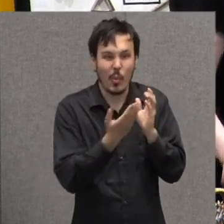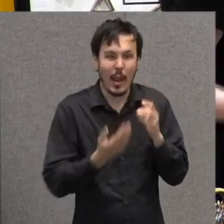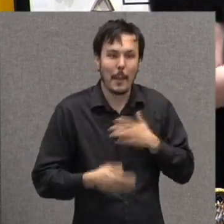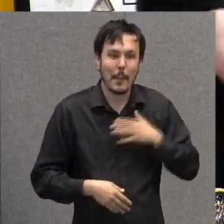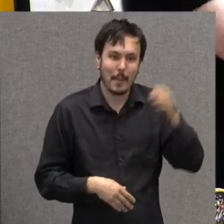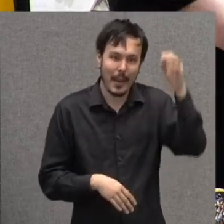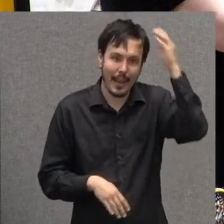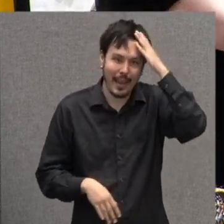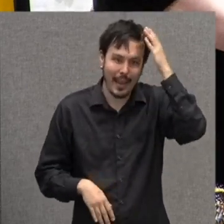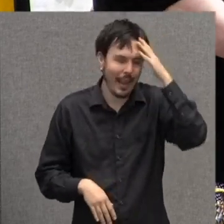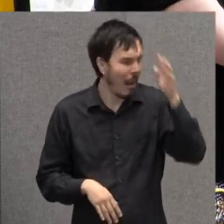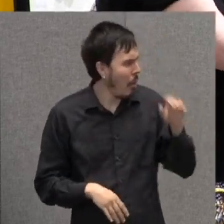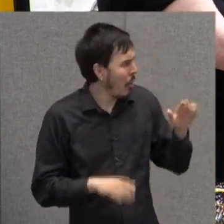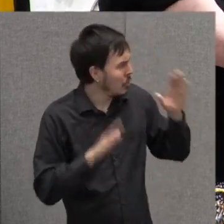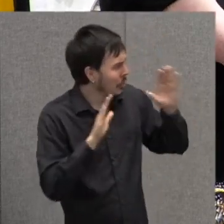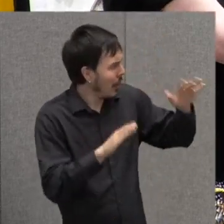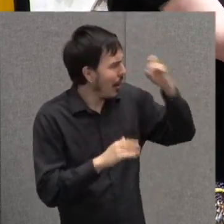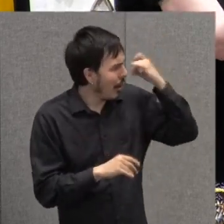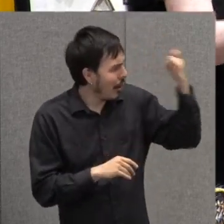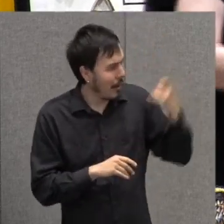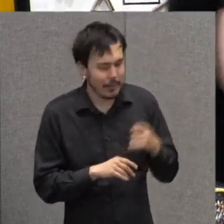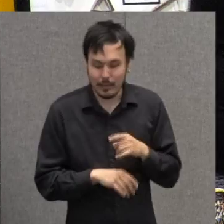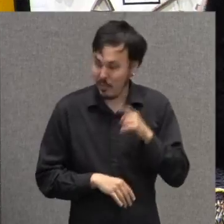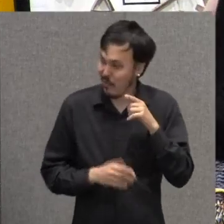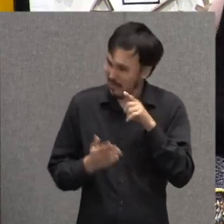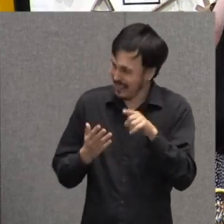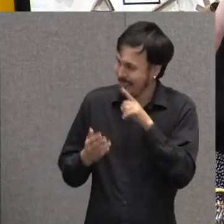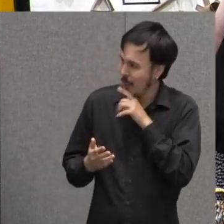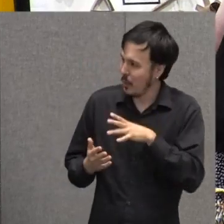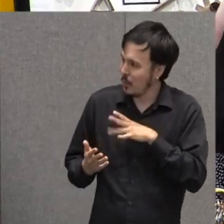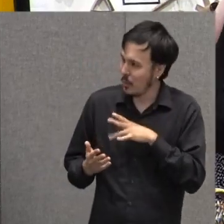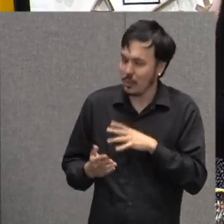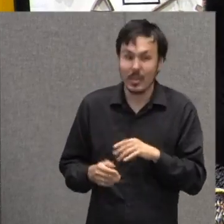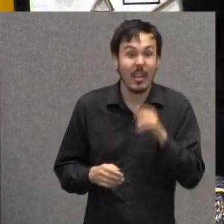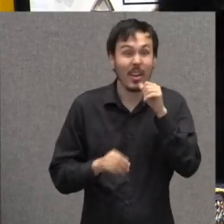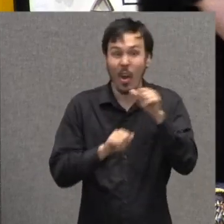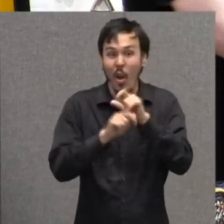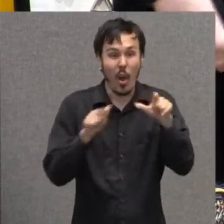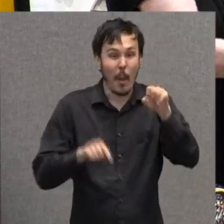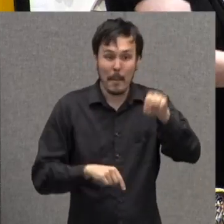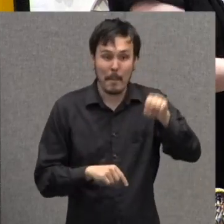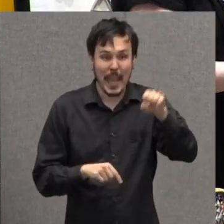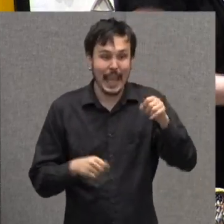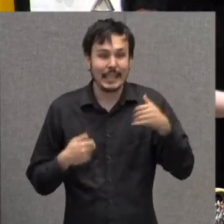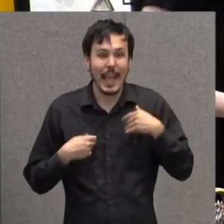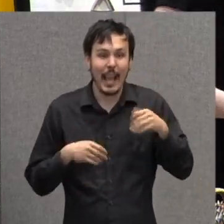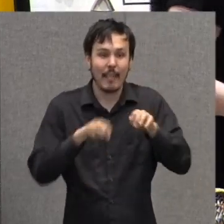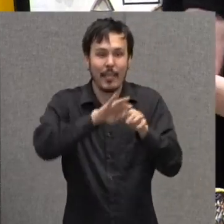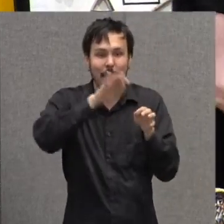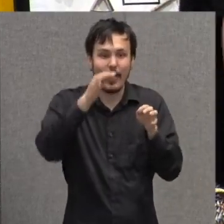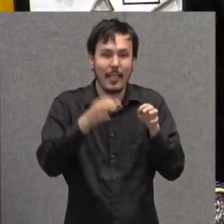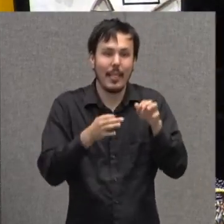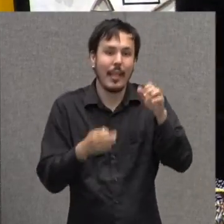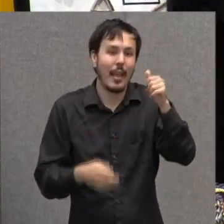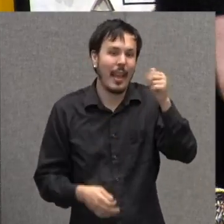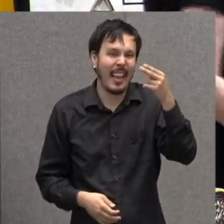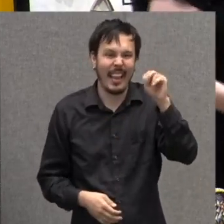of my hat. That's a great idea. So these are pretty cool. Not all bags have them, though. I've noticed that.